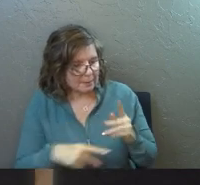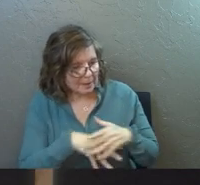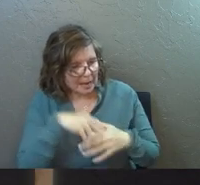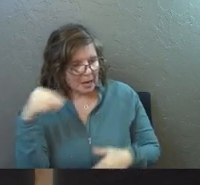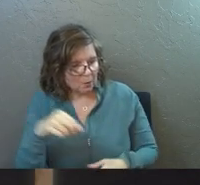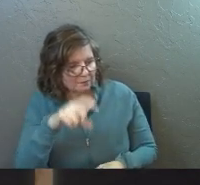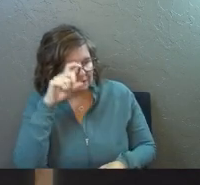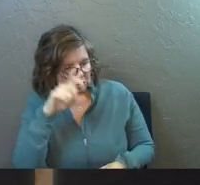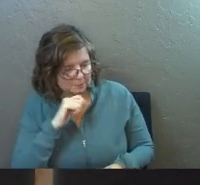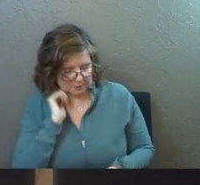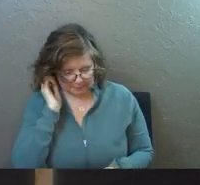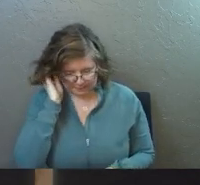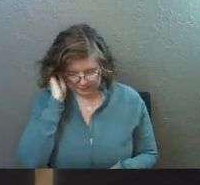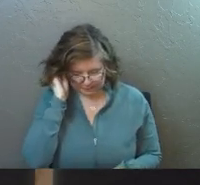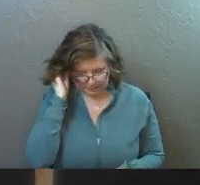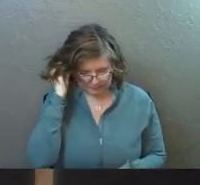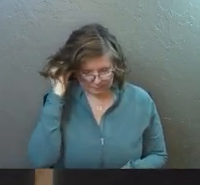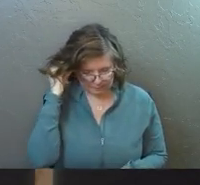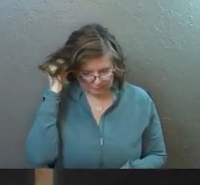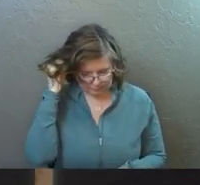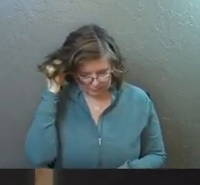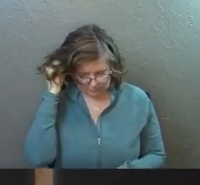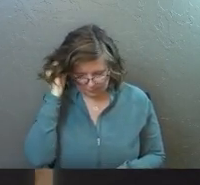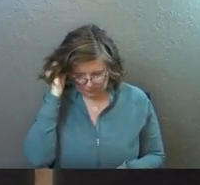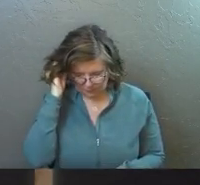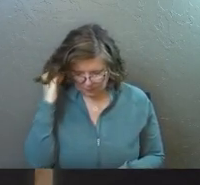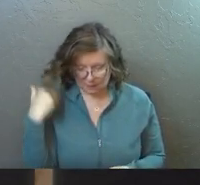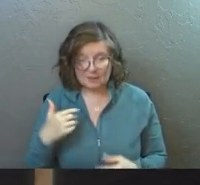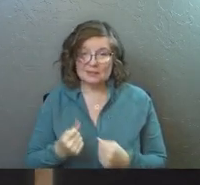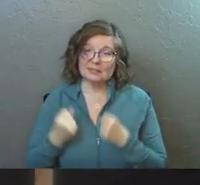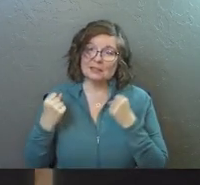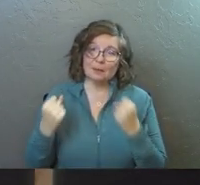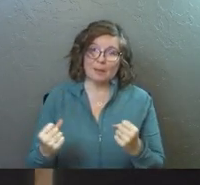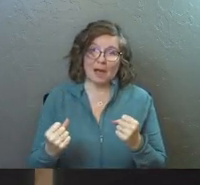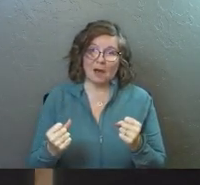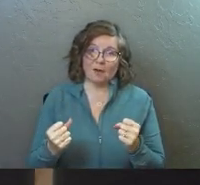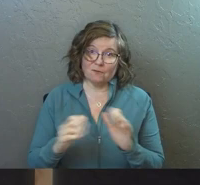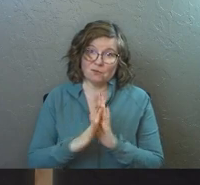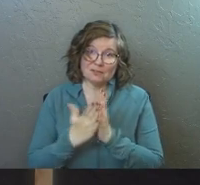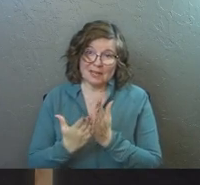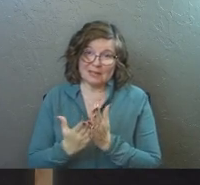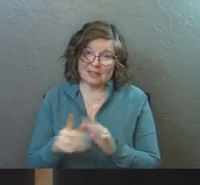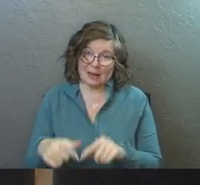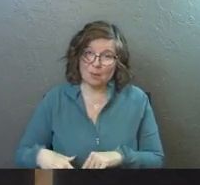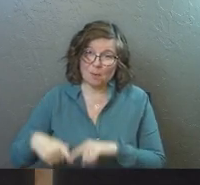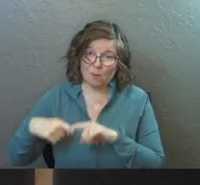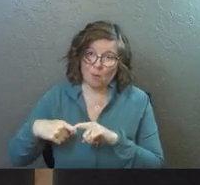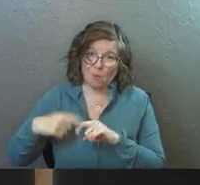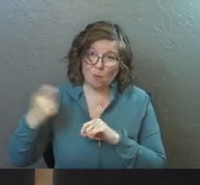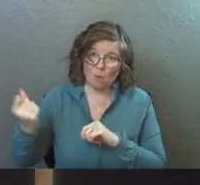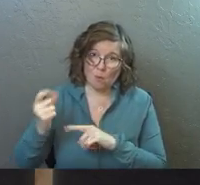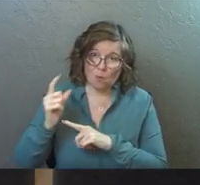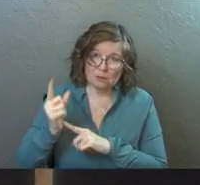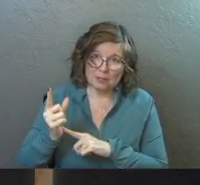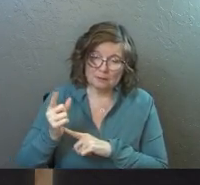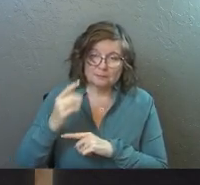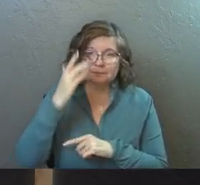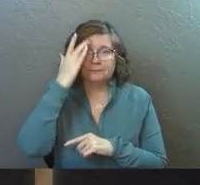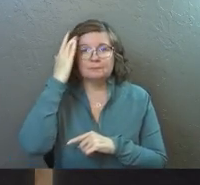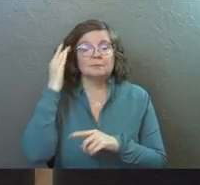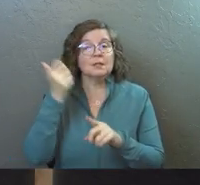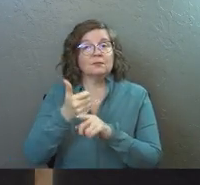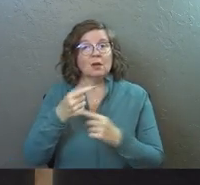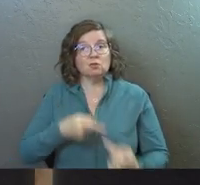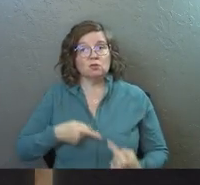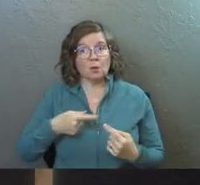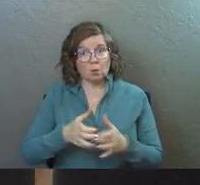Israel, out of Egypt. Now, this is a powerful text, actually. I'm just going to pause here for a second. If you're